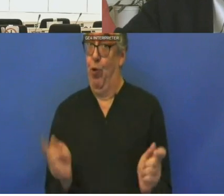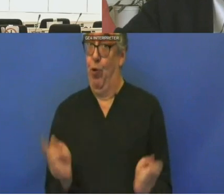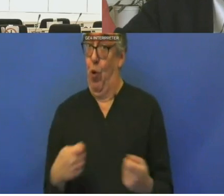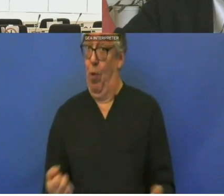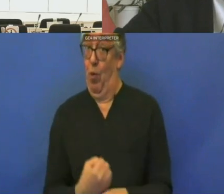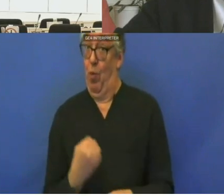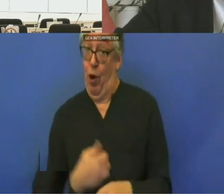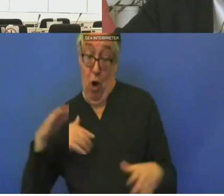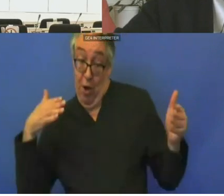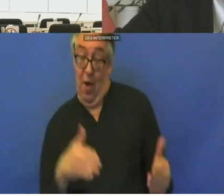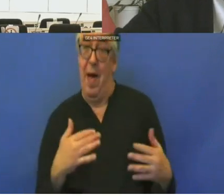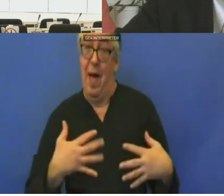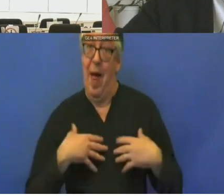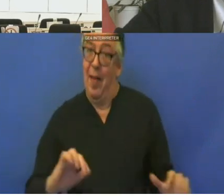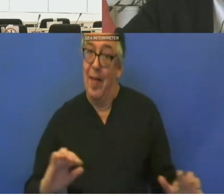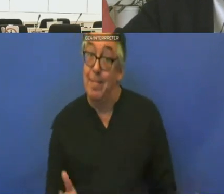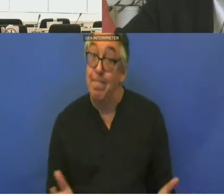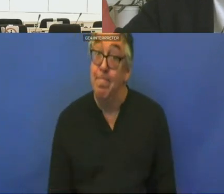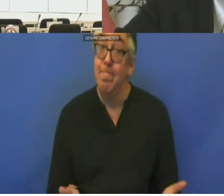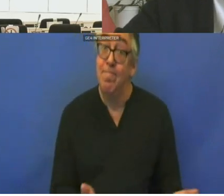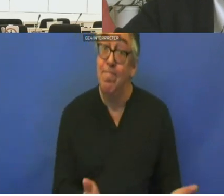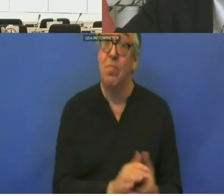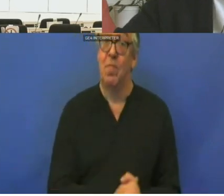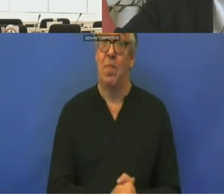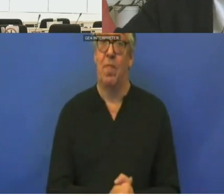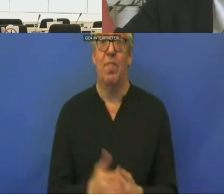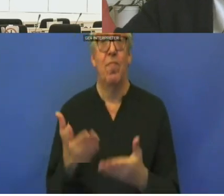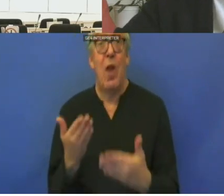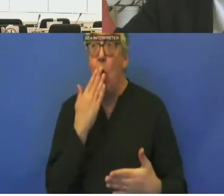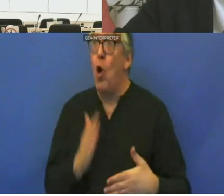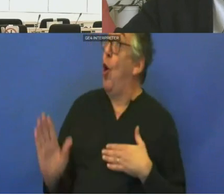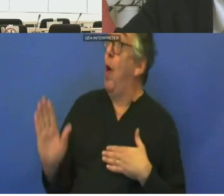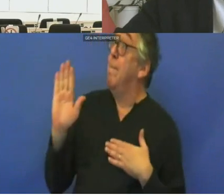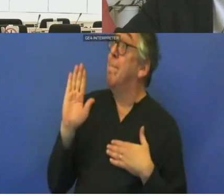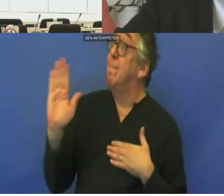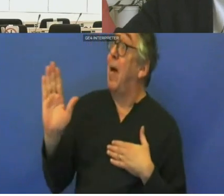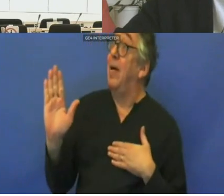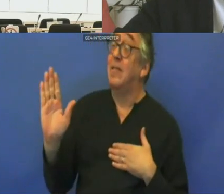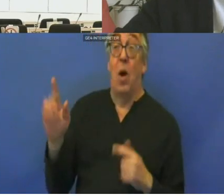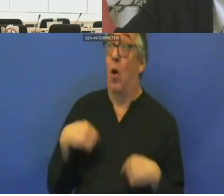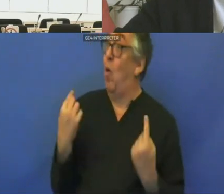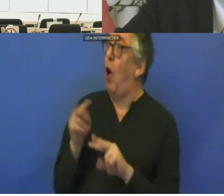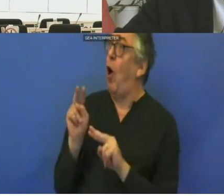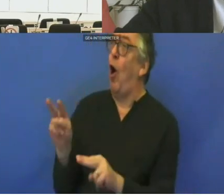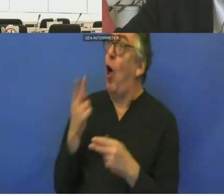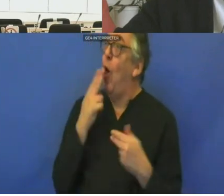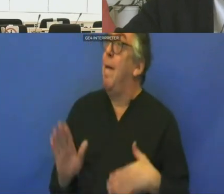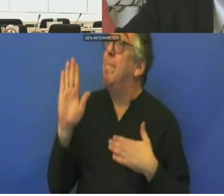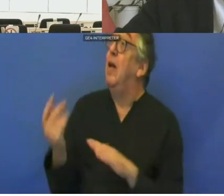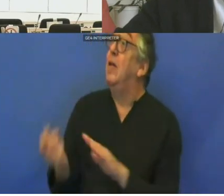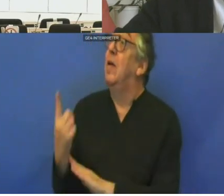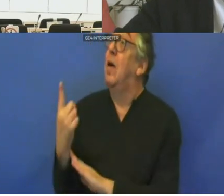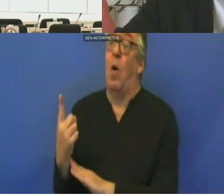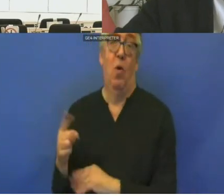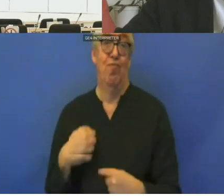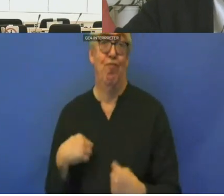a really a silver bullet for us. And we were glad that it came up, and we were basically on